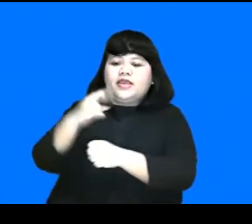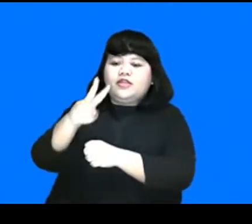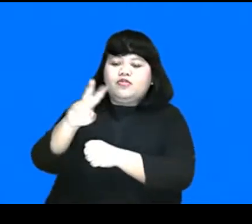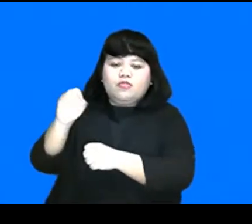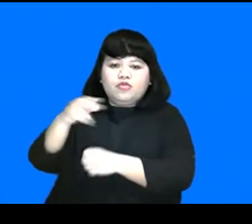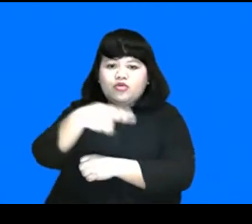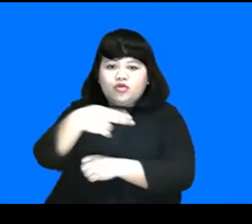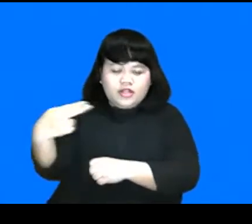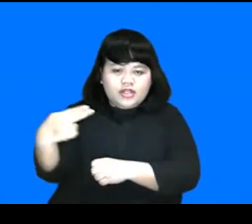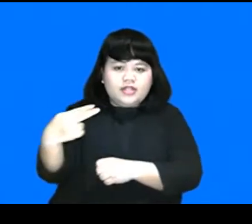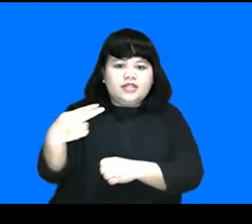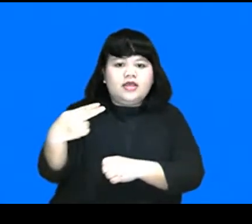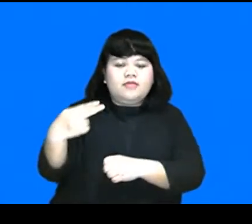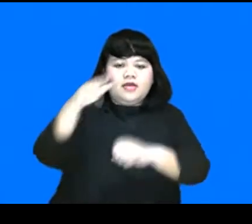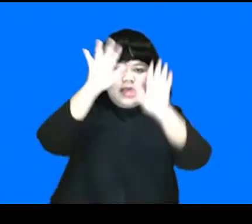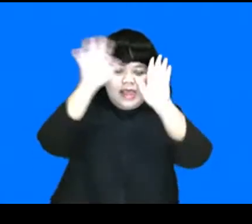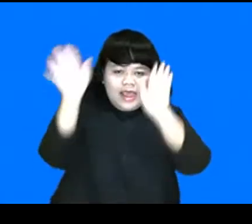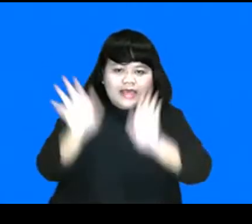Eradication.